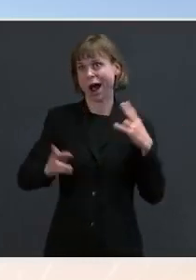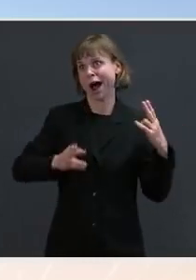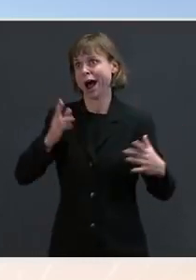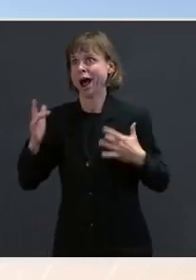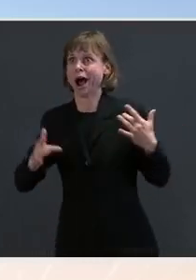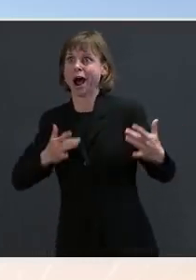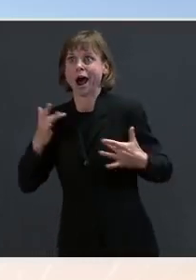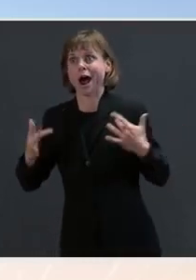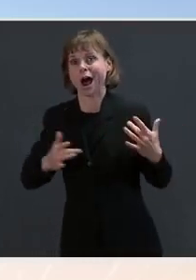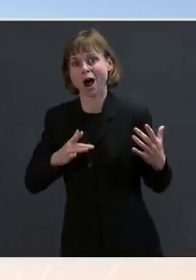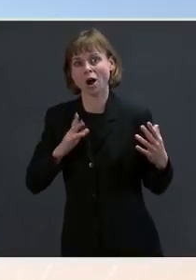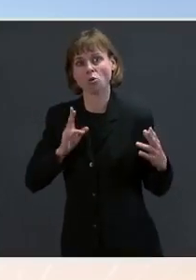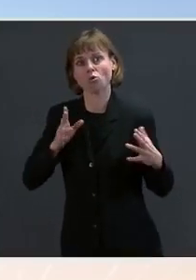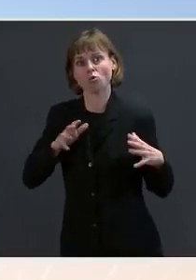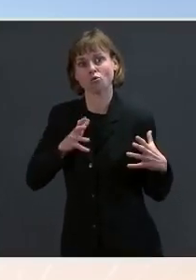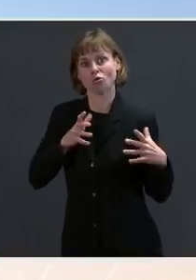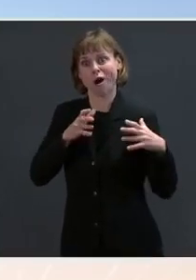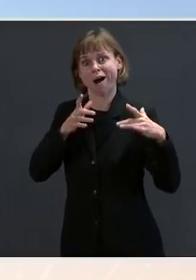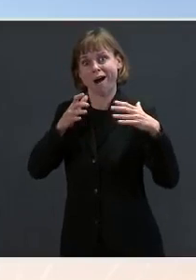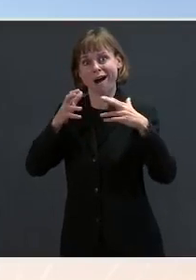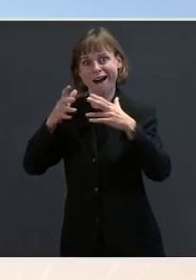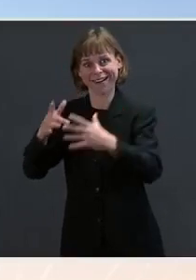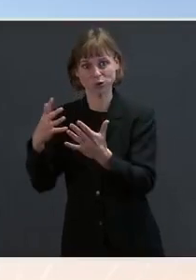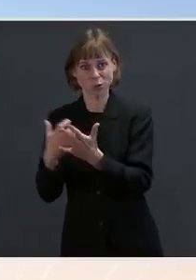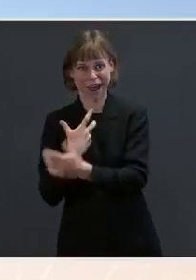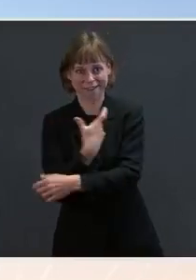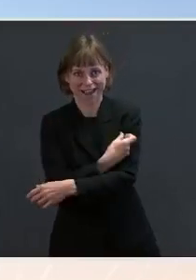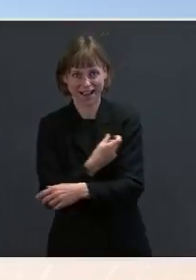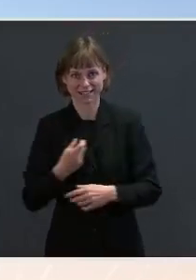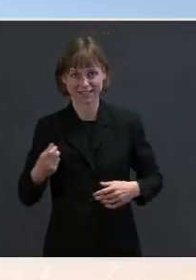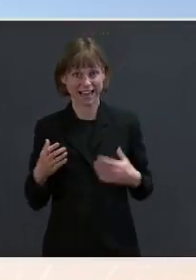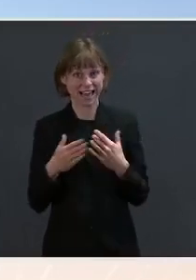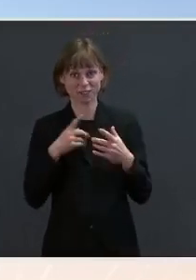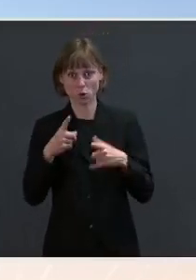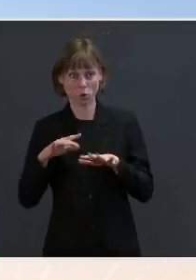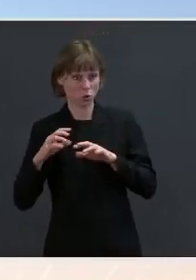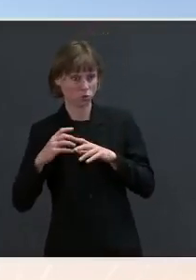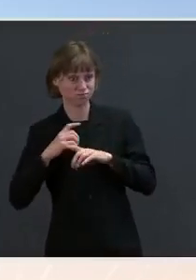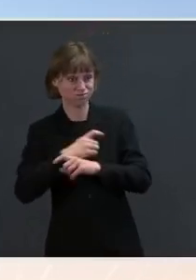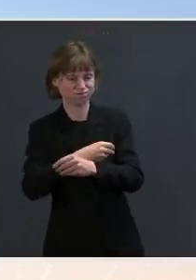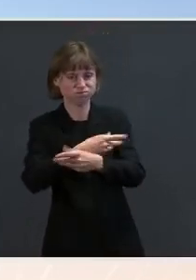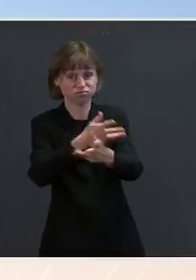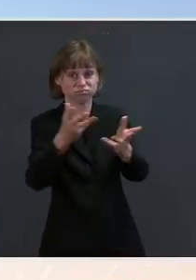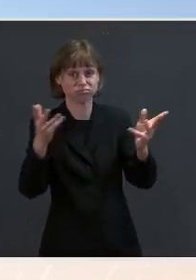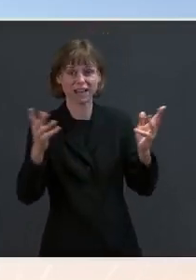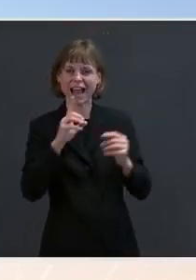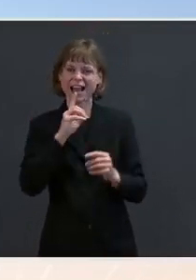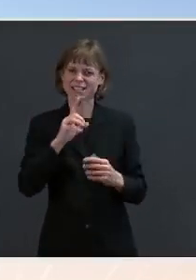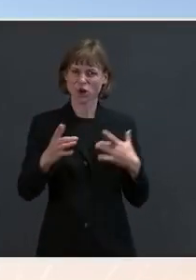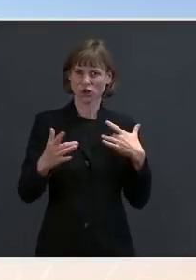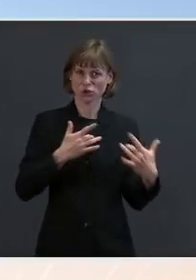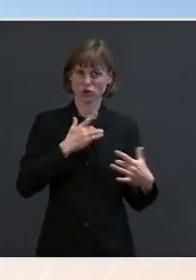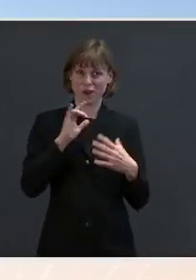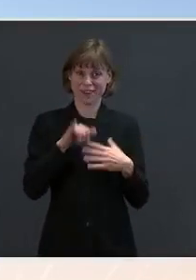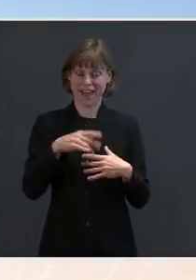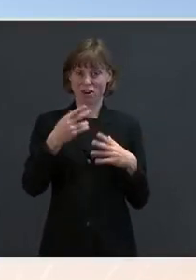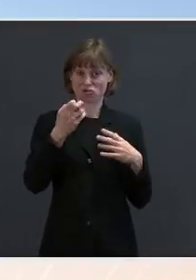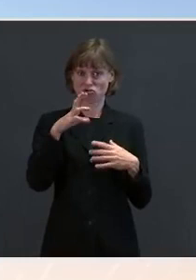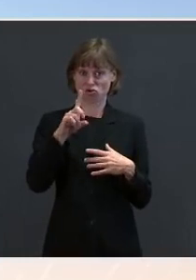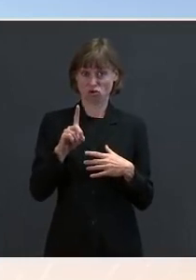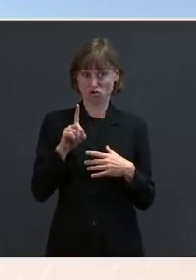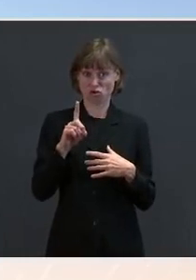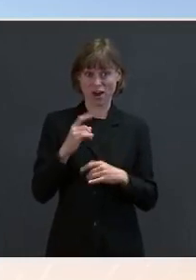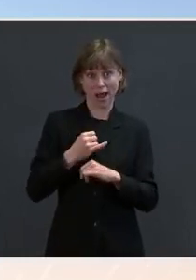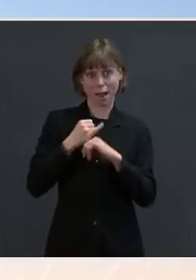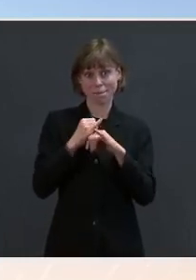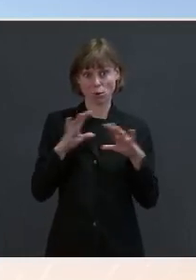you're flooding the zone. Is there a concern that herd immunity will not be reached at the time that you are hoping